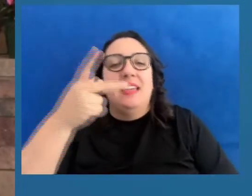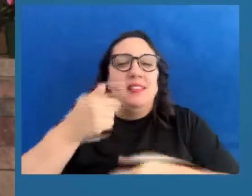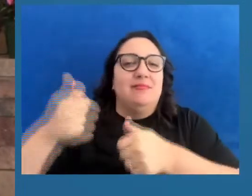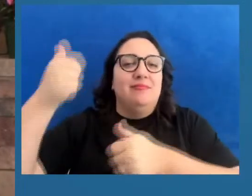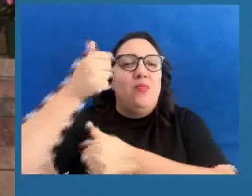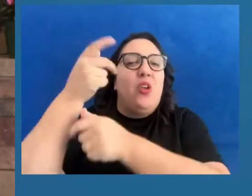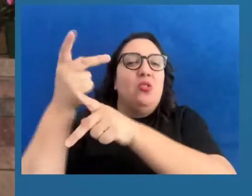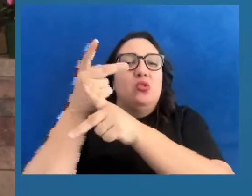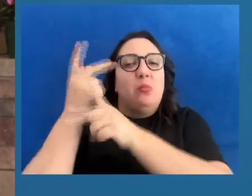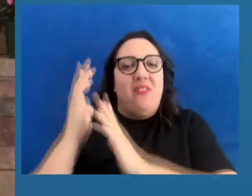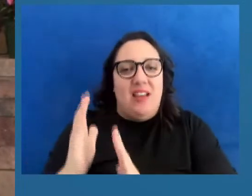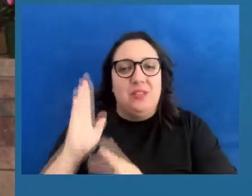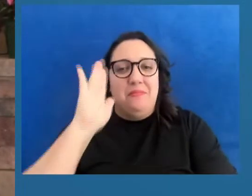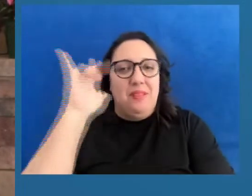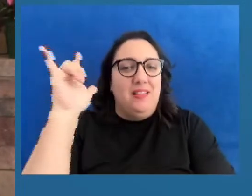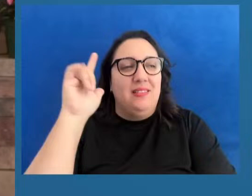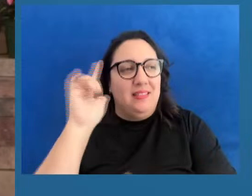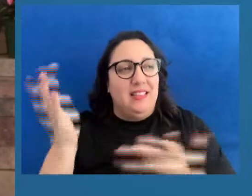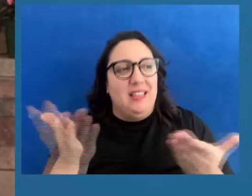Thank